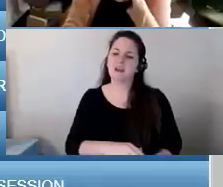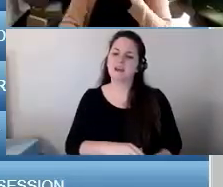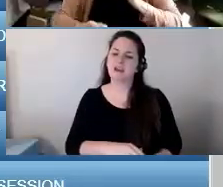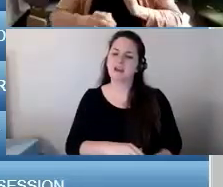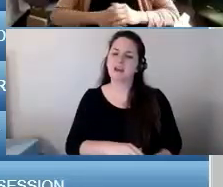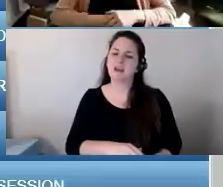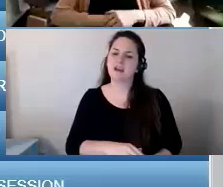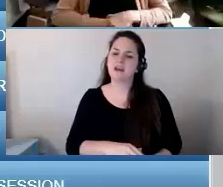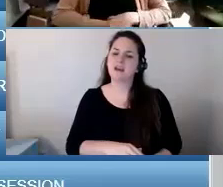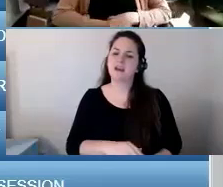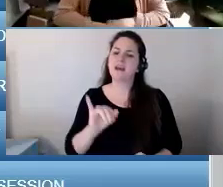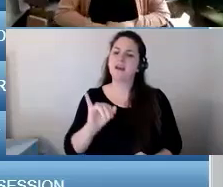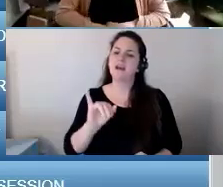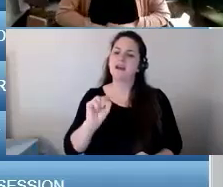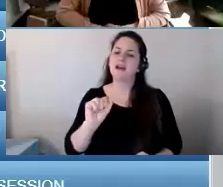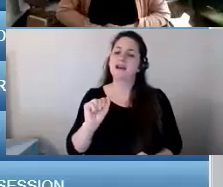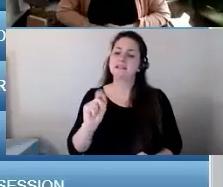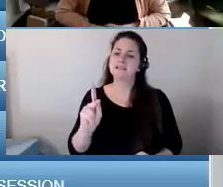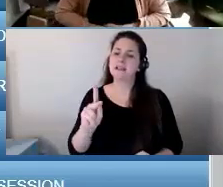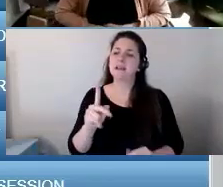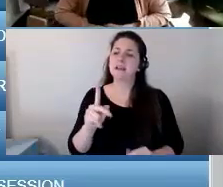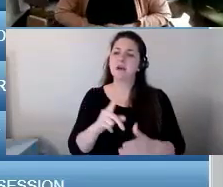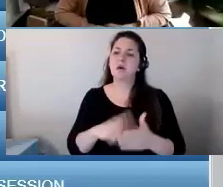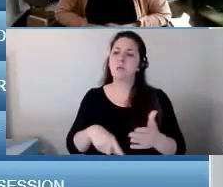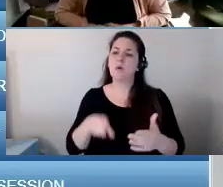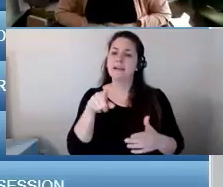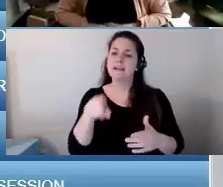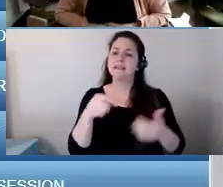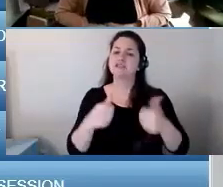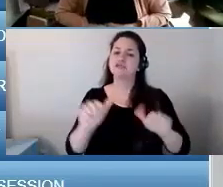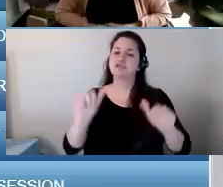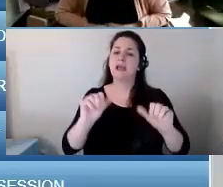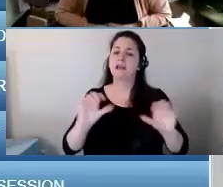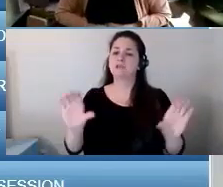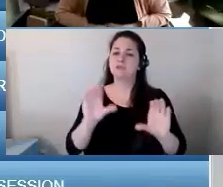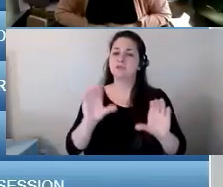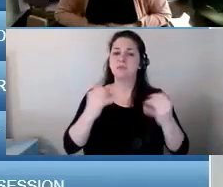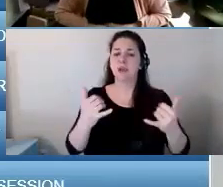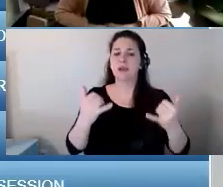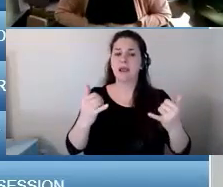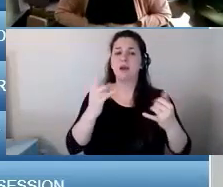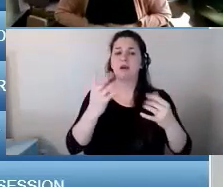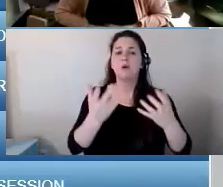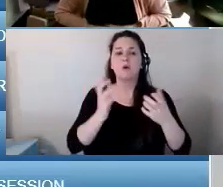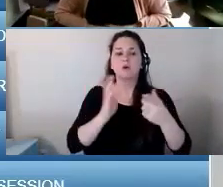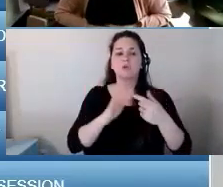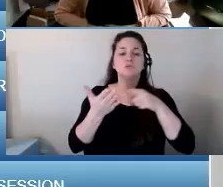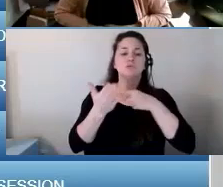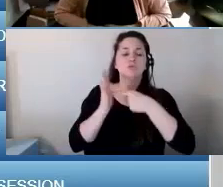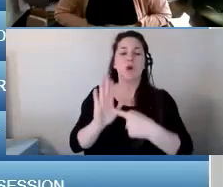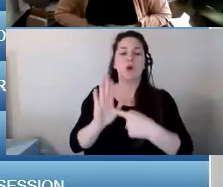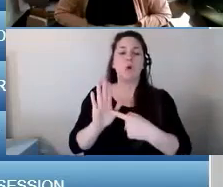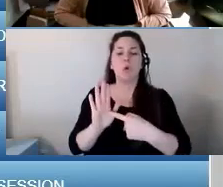What Isaac is trying to do in this presentation is to show the